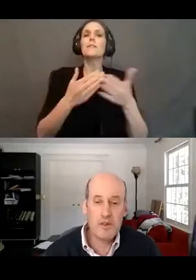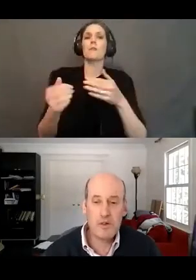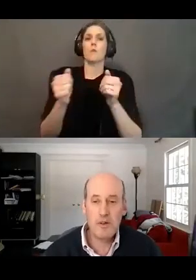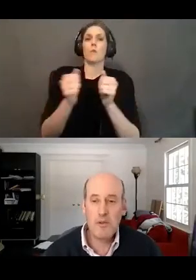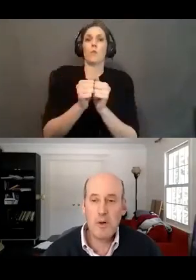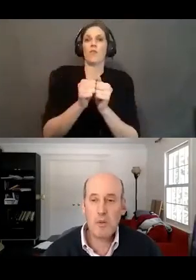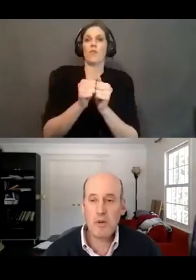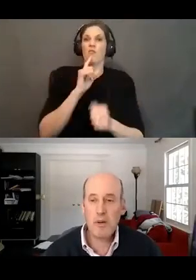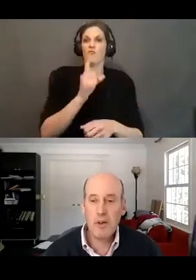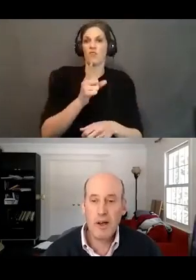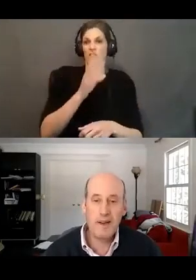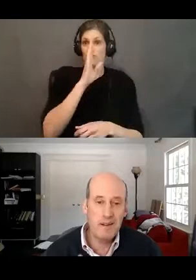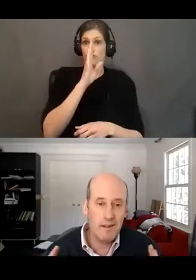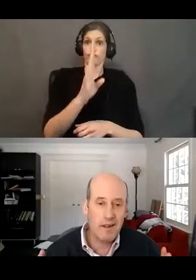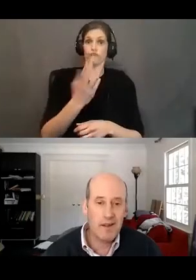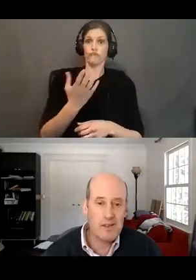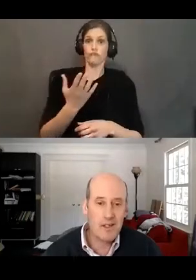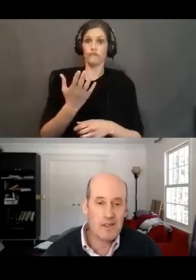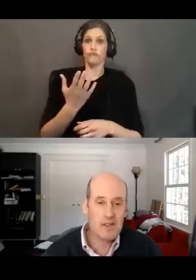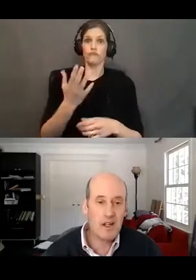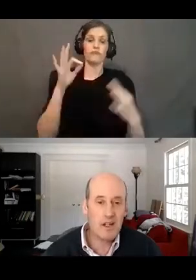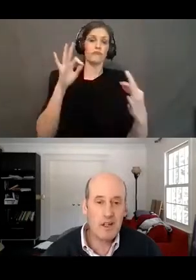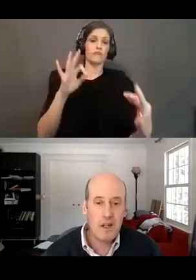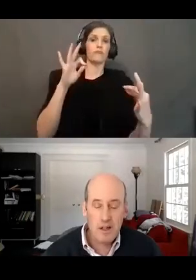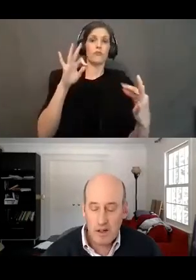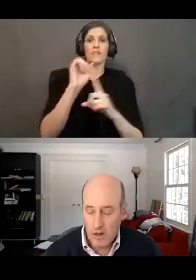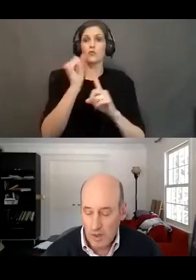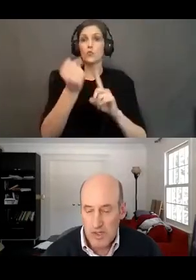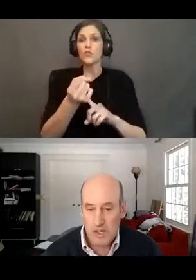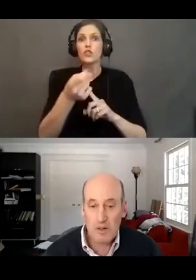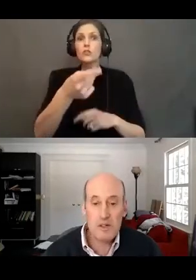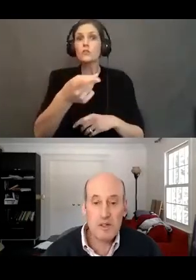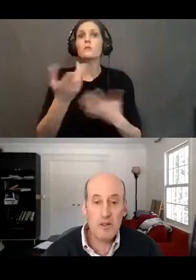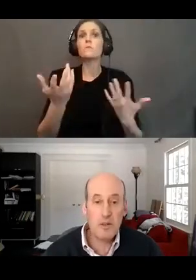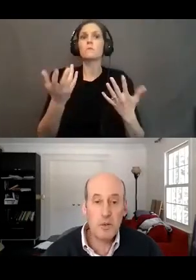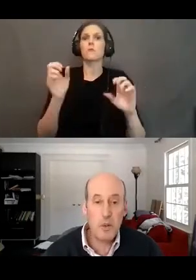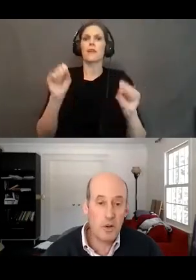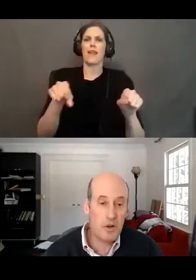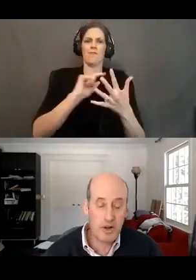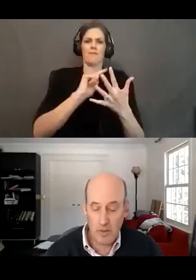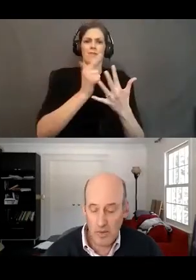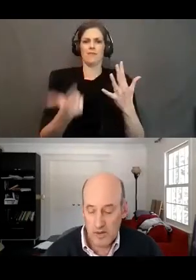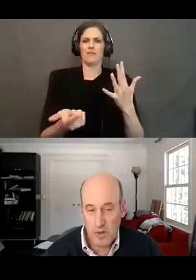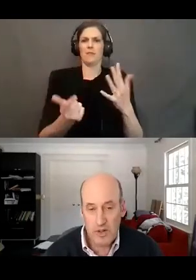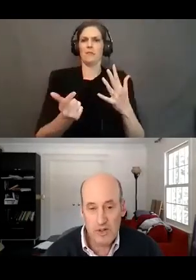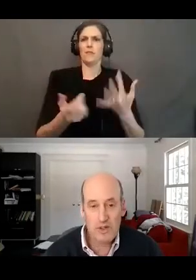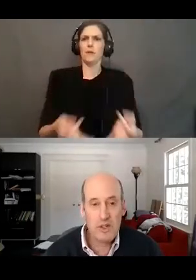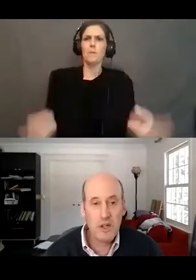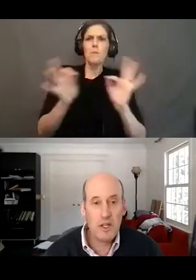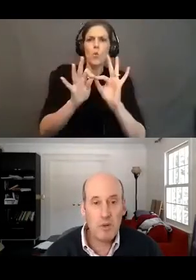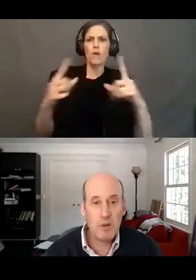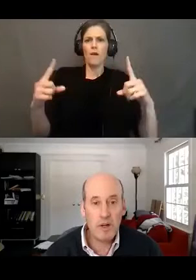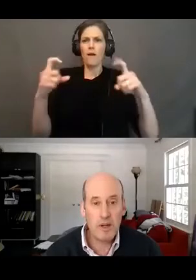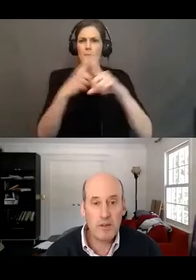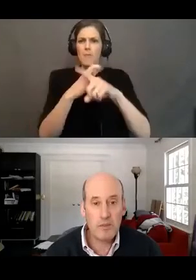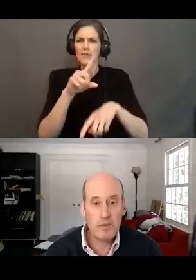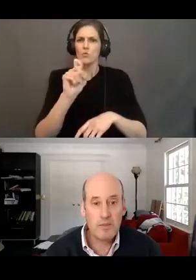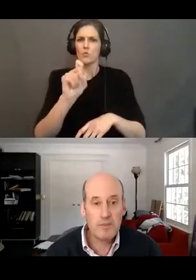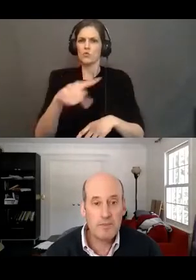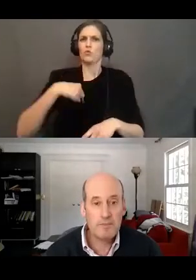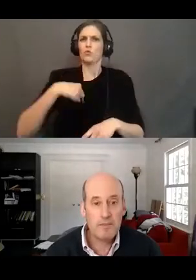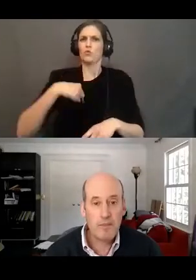relatively straightforward, idealized case study, there can be a series of important and complex questions that we'd want to